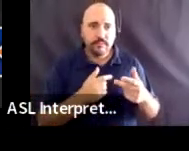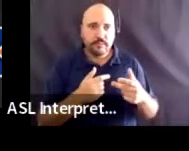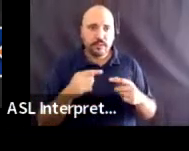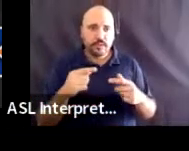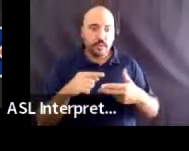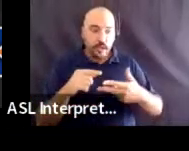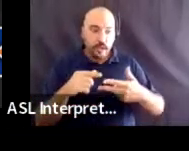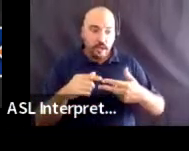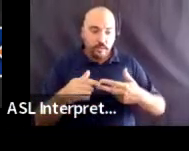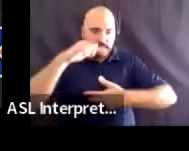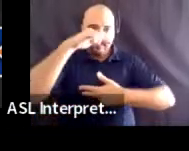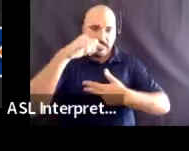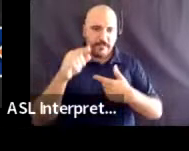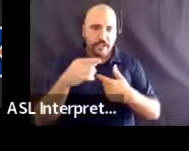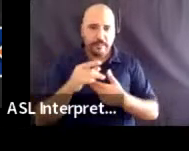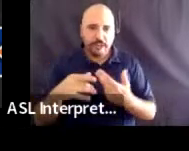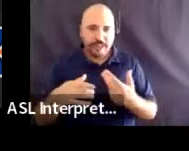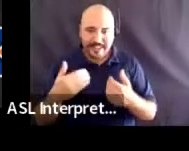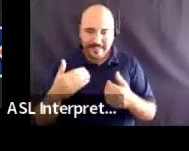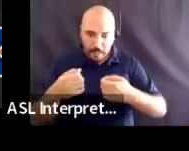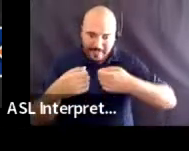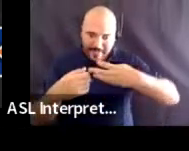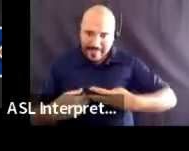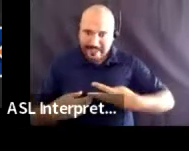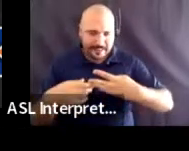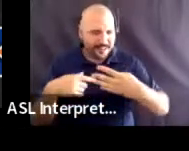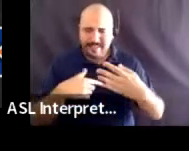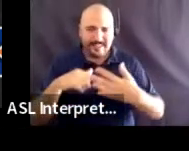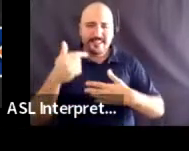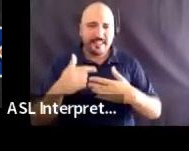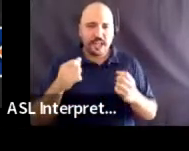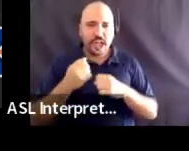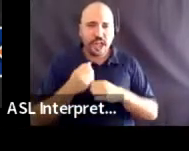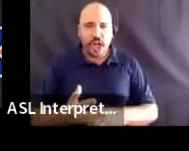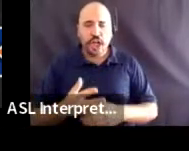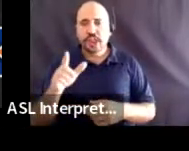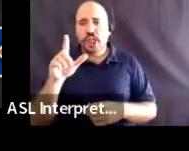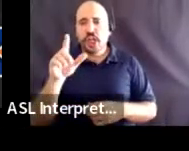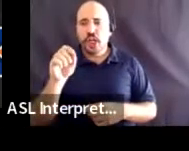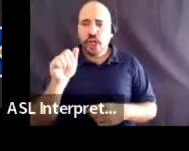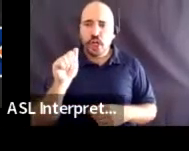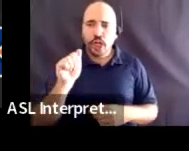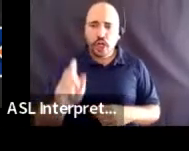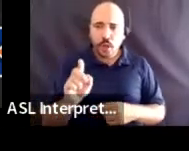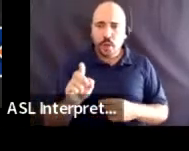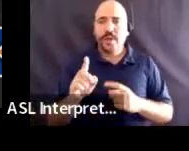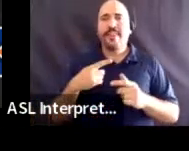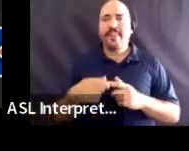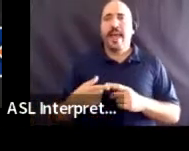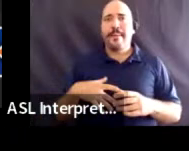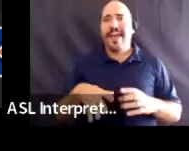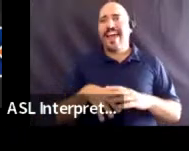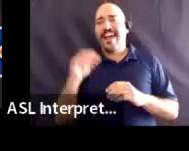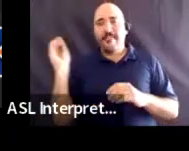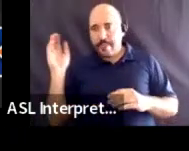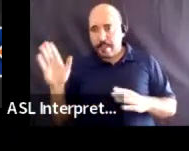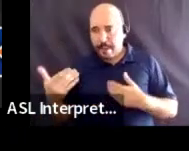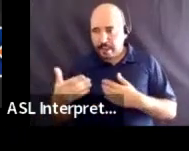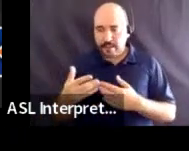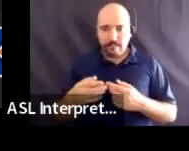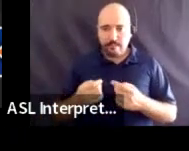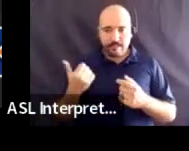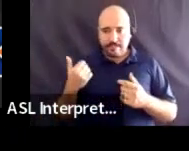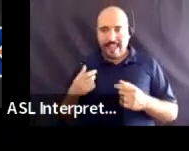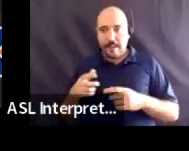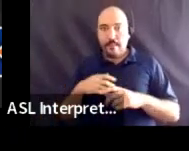first option I navigated to. And that causes like a load, and then I'm out of the box, right, the combo box.